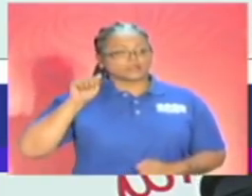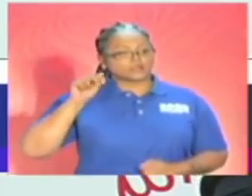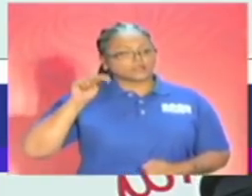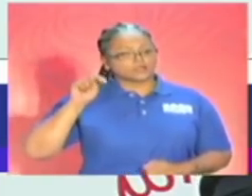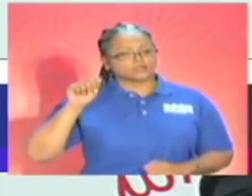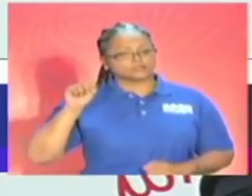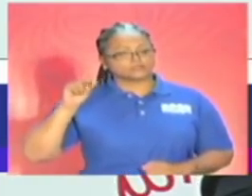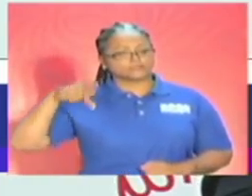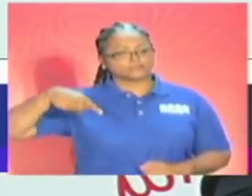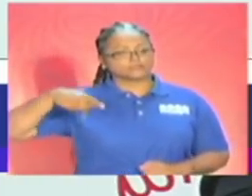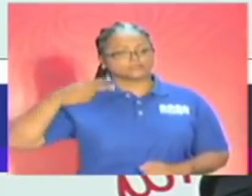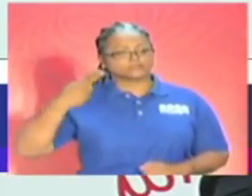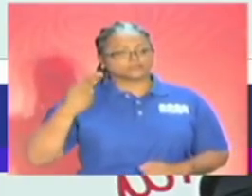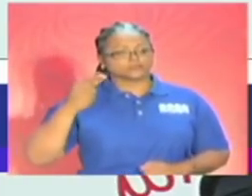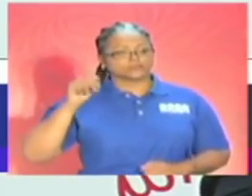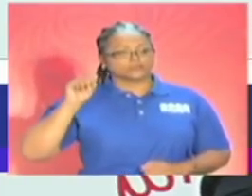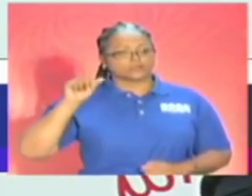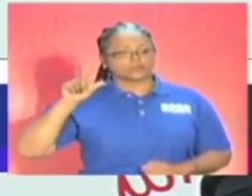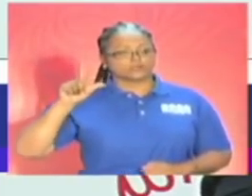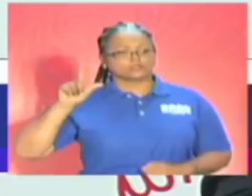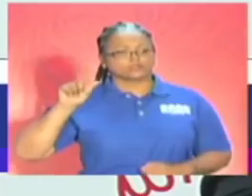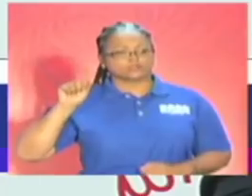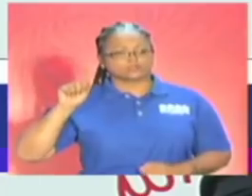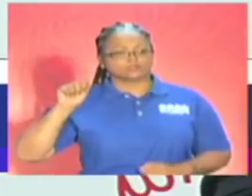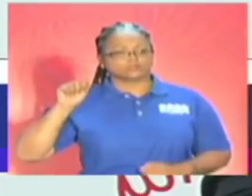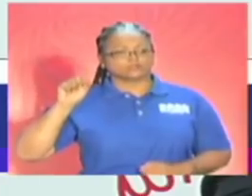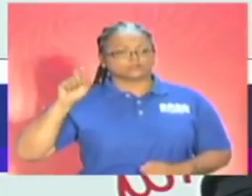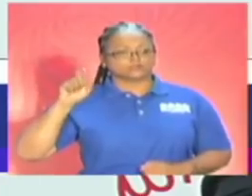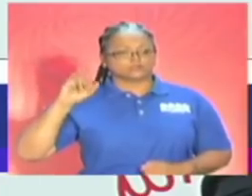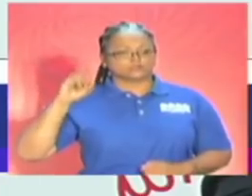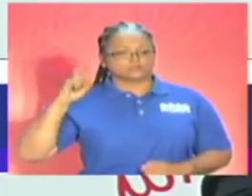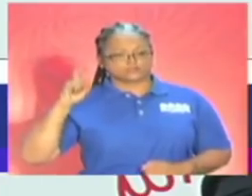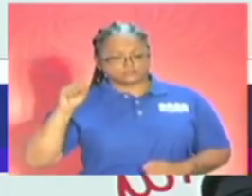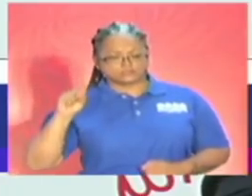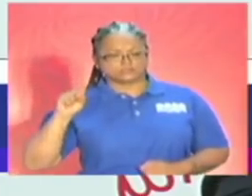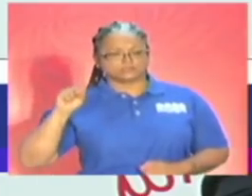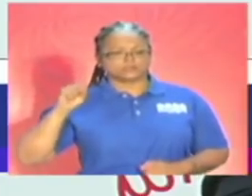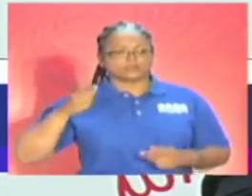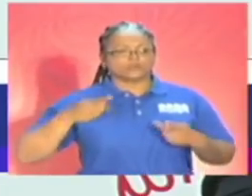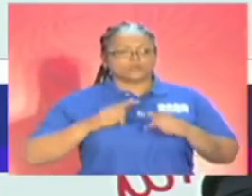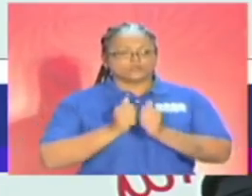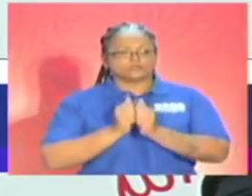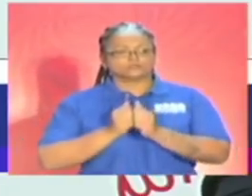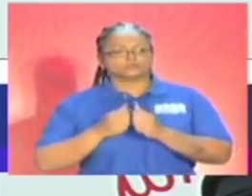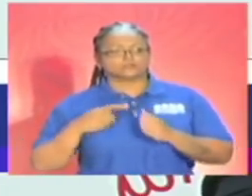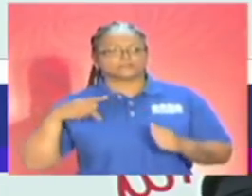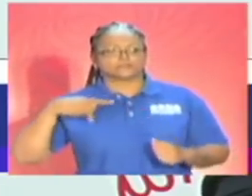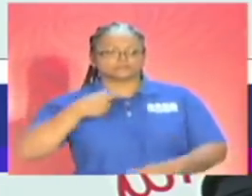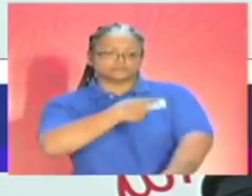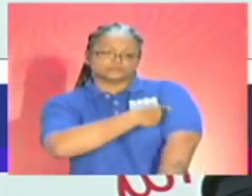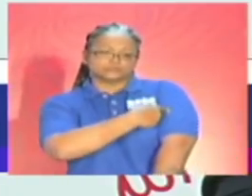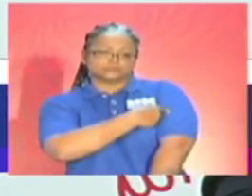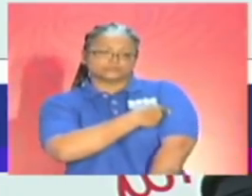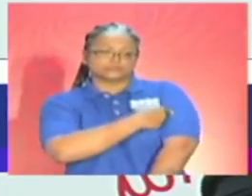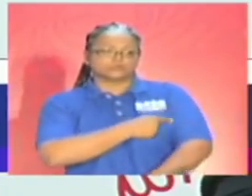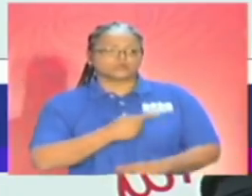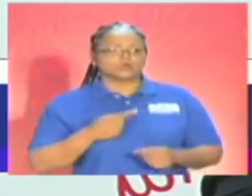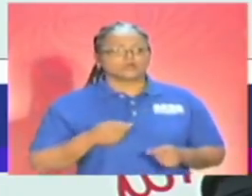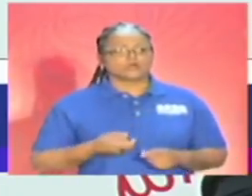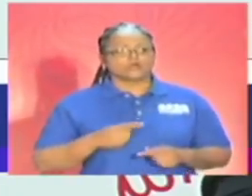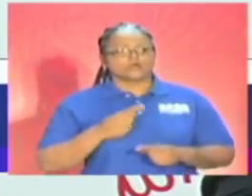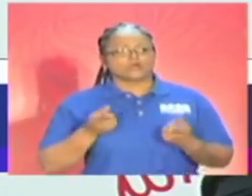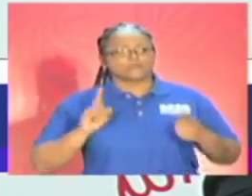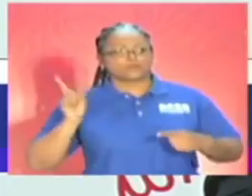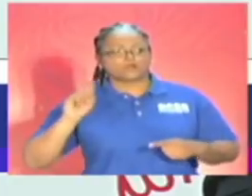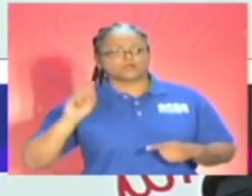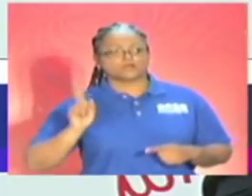been reported in Pfizer back in December of 2019 when they first started giving the vaccinations in the UK. And